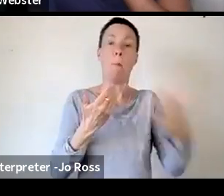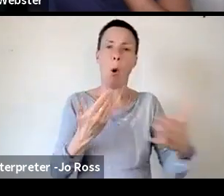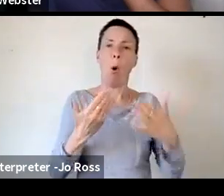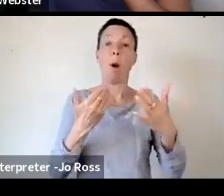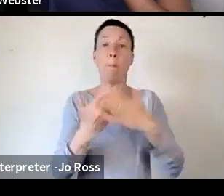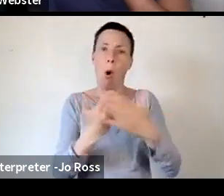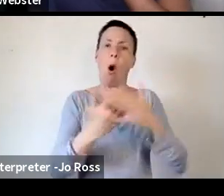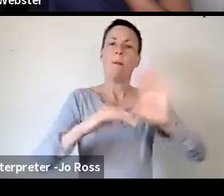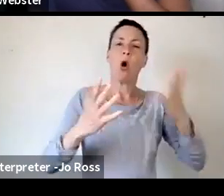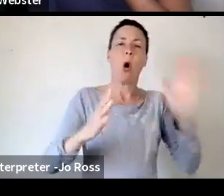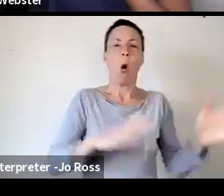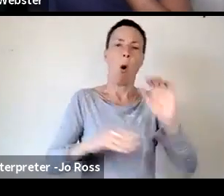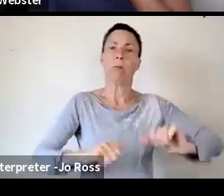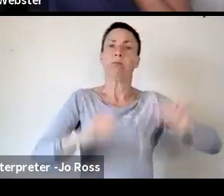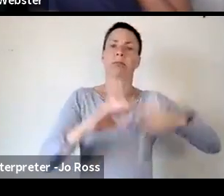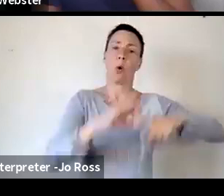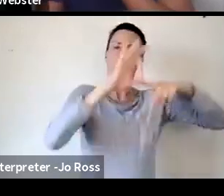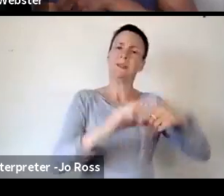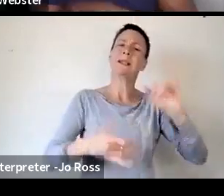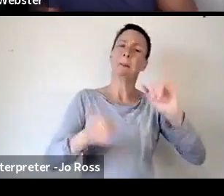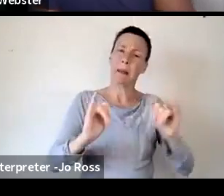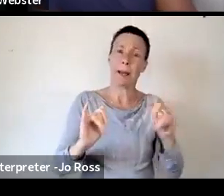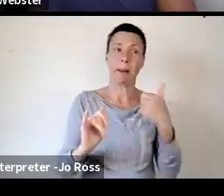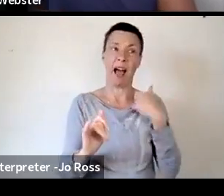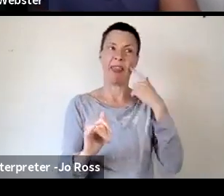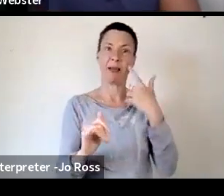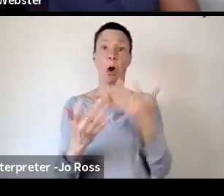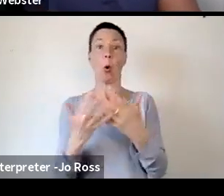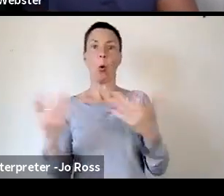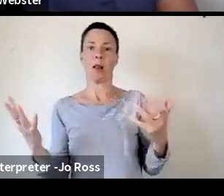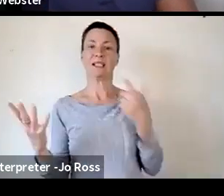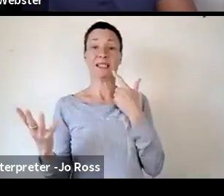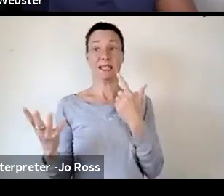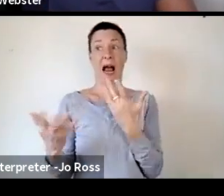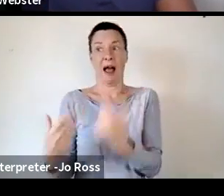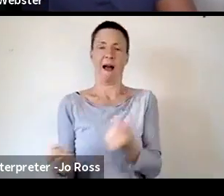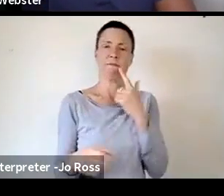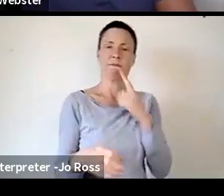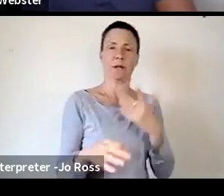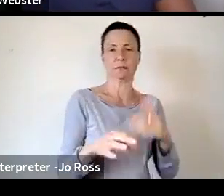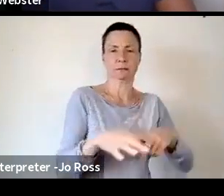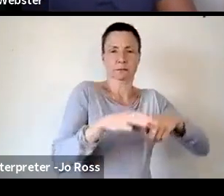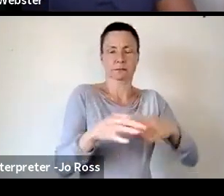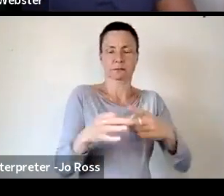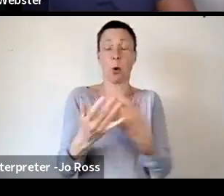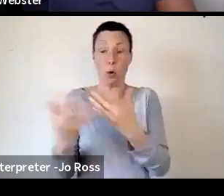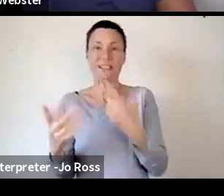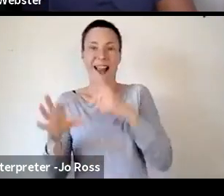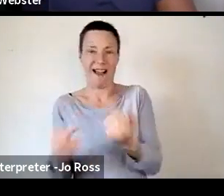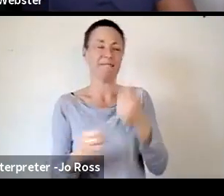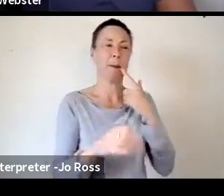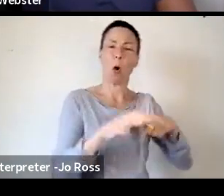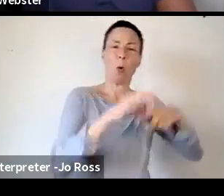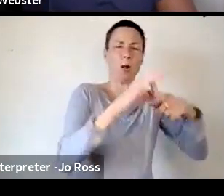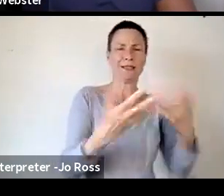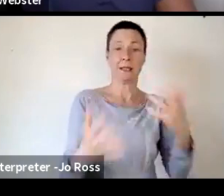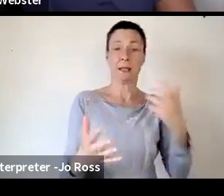than quality, is what I think a lot of people would argue. But behind screen, I don't think that we've seen